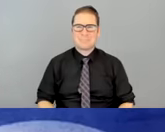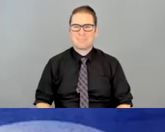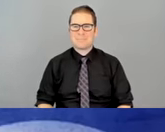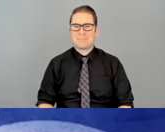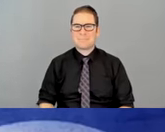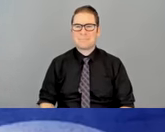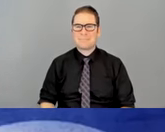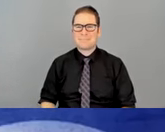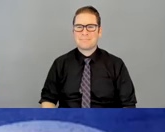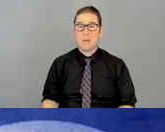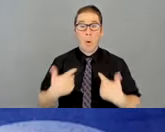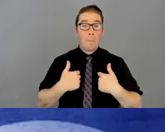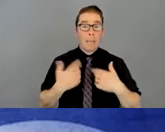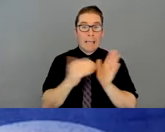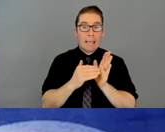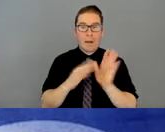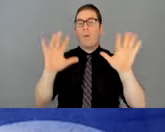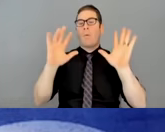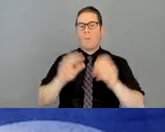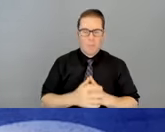Oh, it's me again.